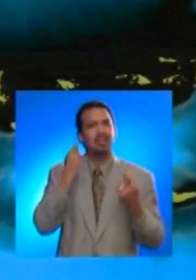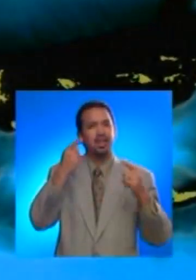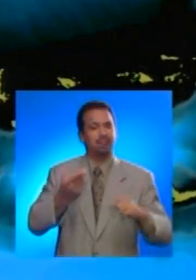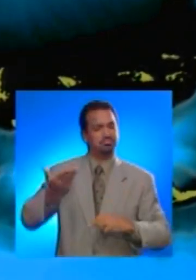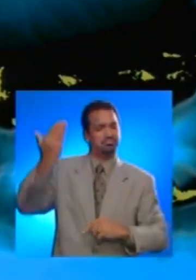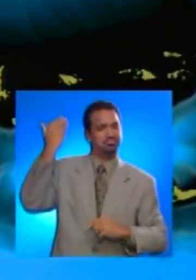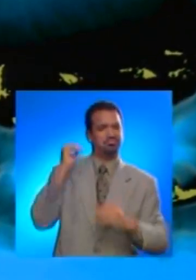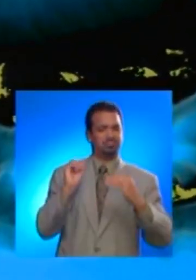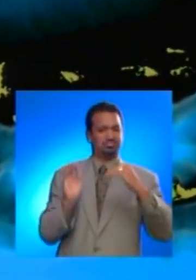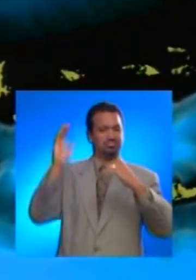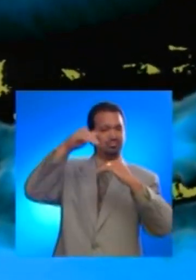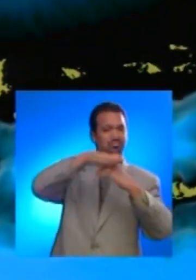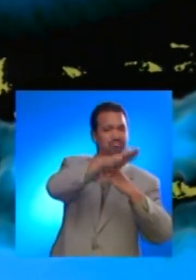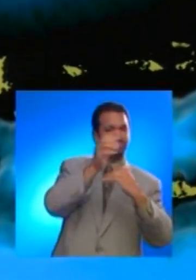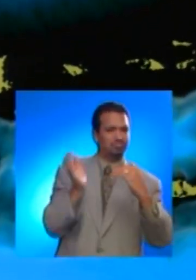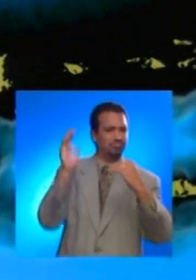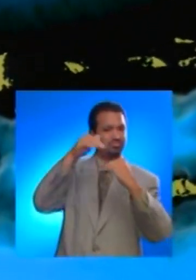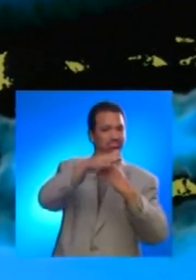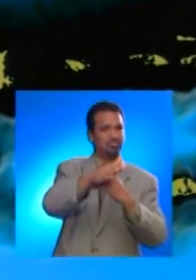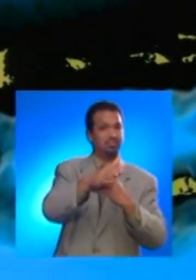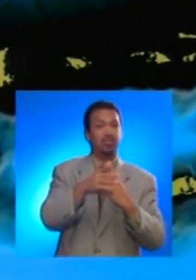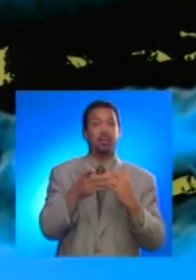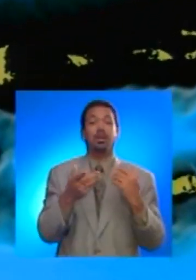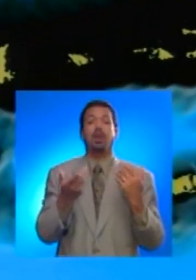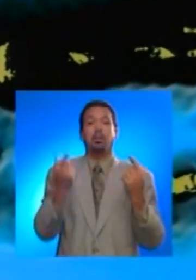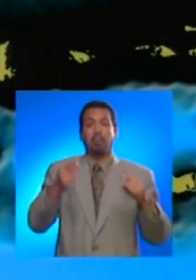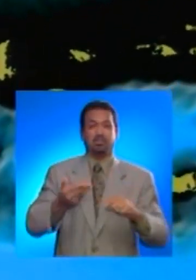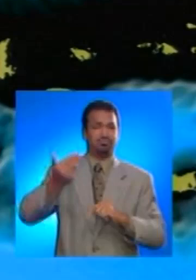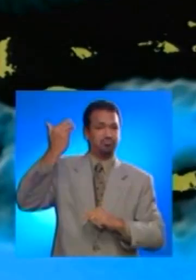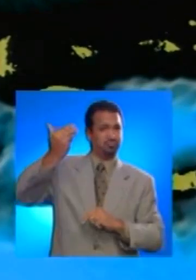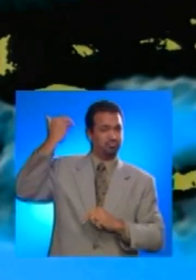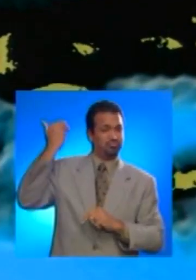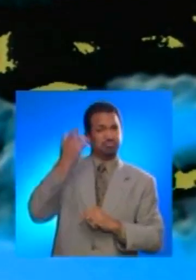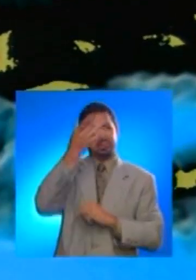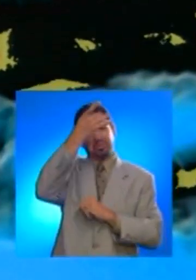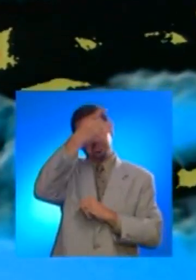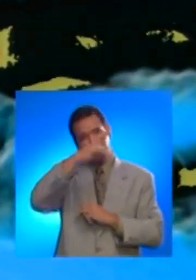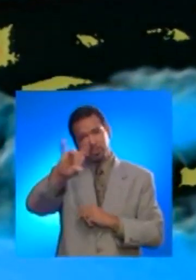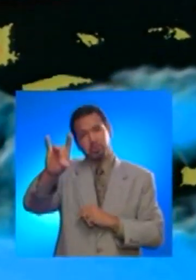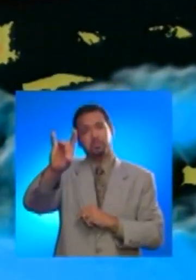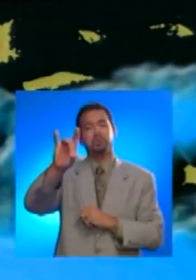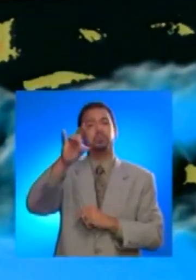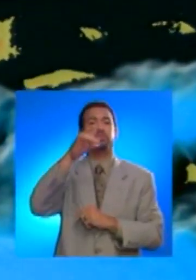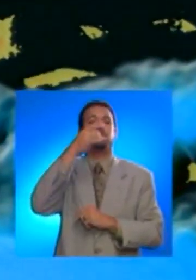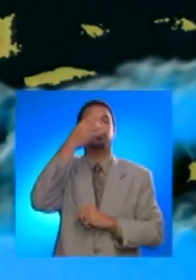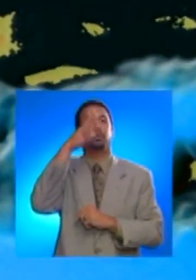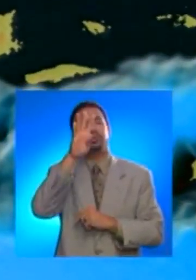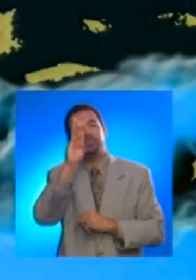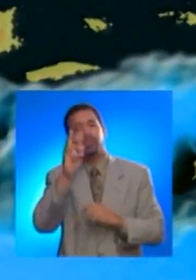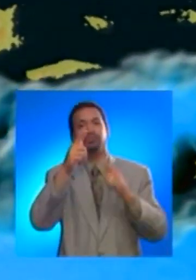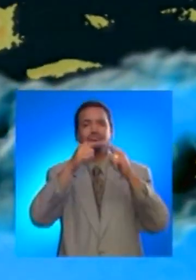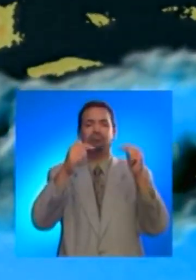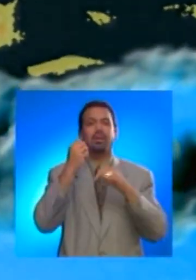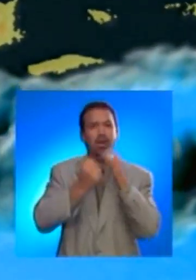tsunamis prior to the 1867, 1918, and 1947 events.